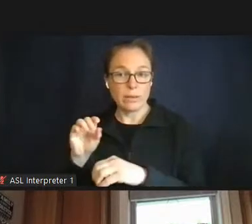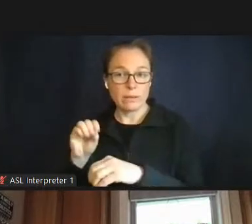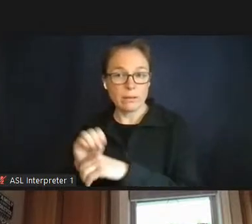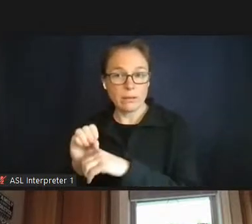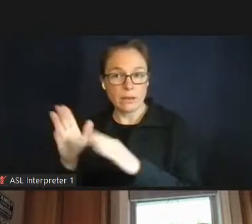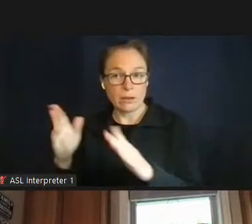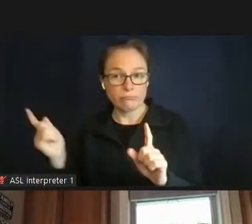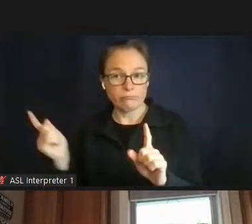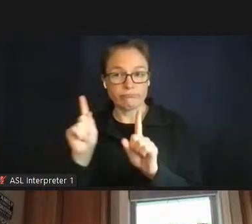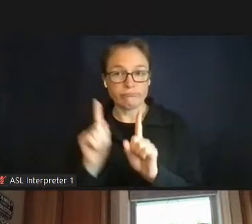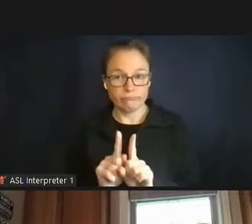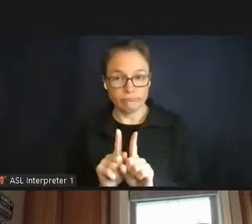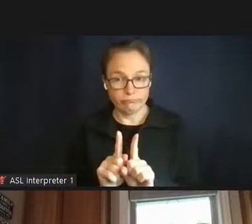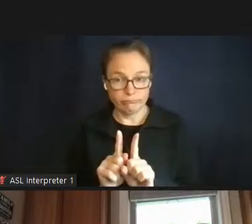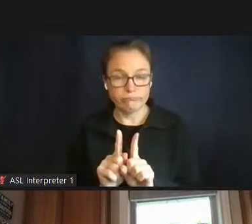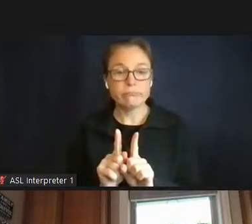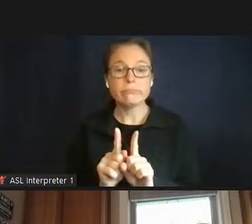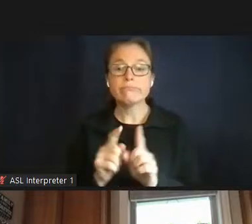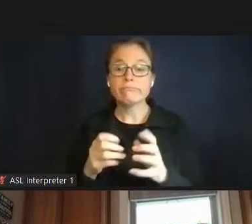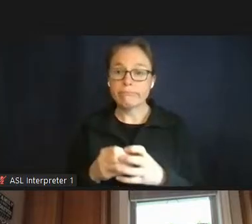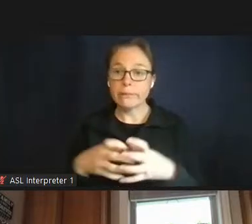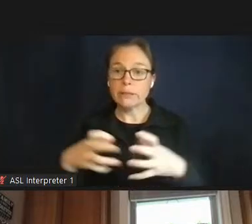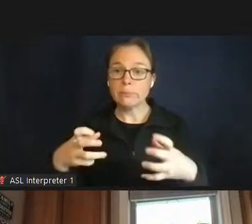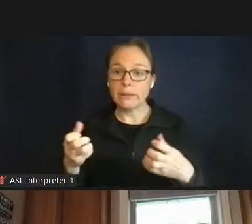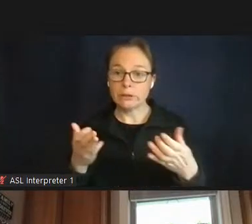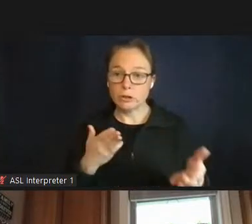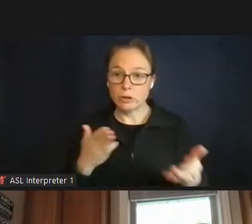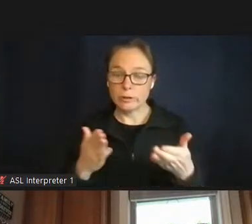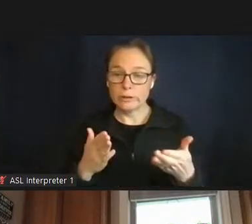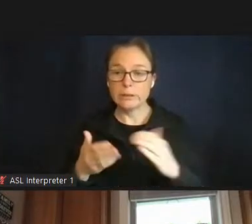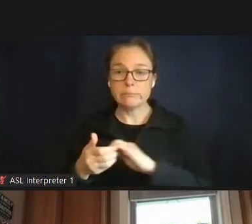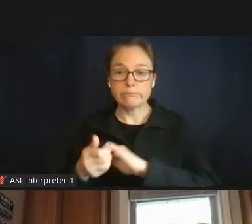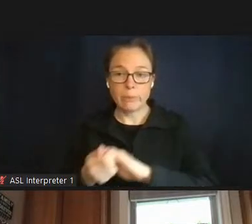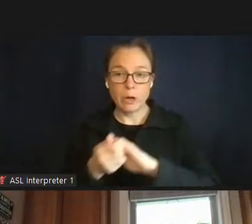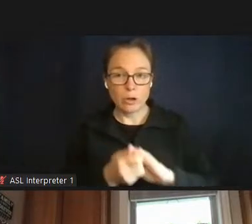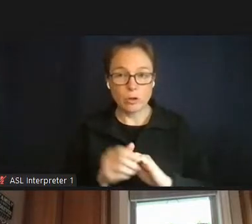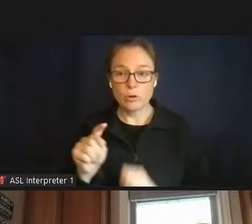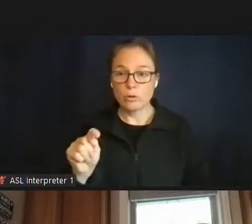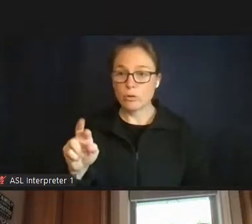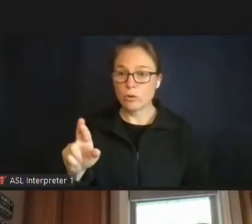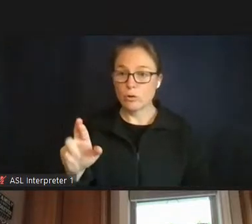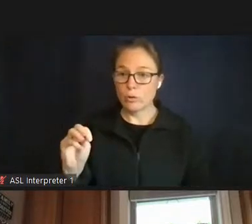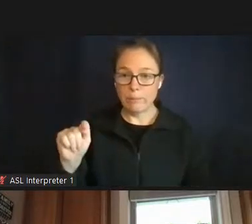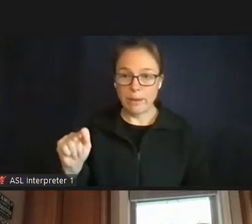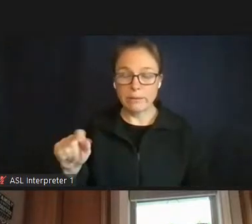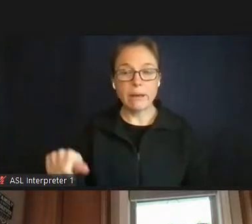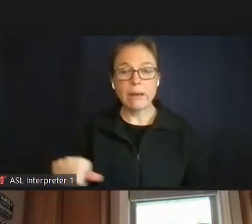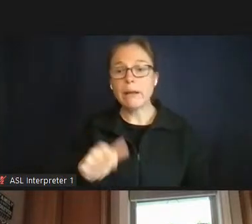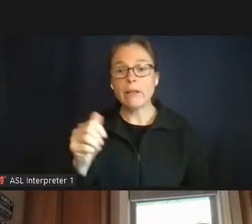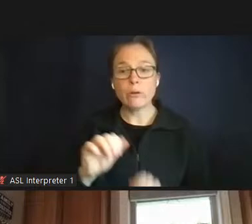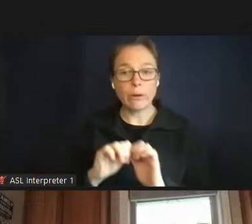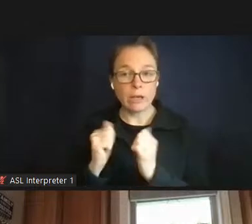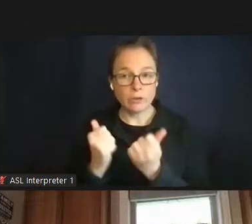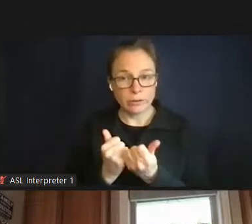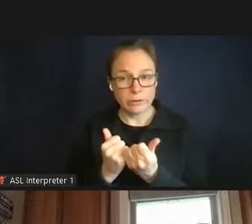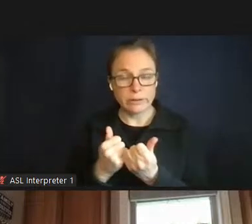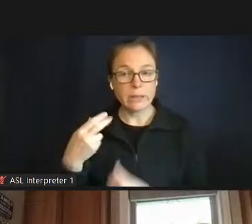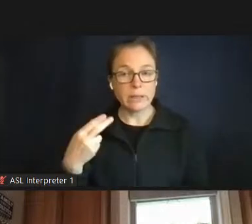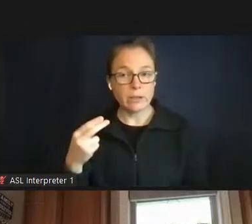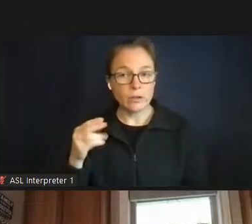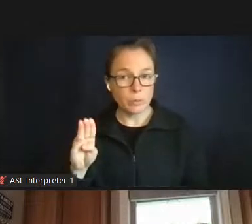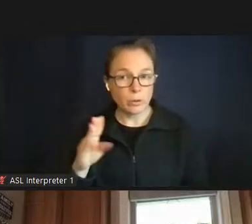Crisis Team. They've expanded services through partnerships with TriMet, as well as other interagency teams in Hillsborough and